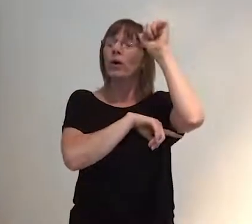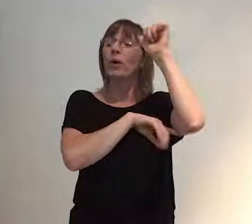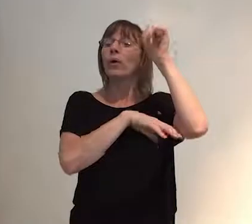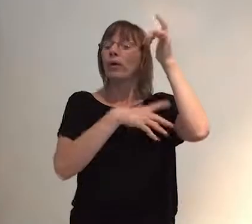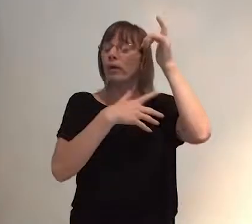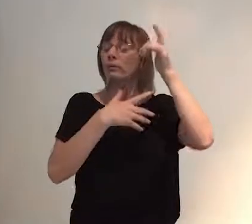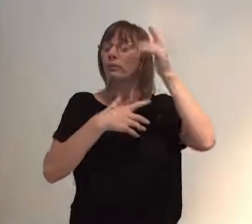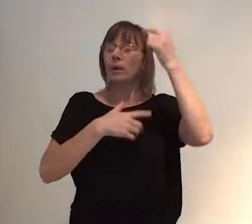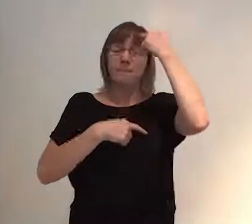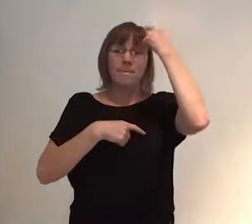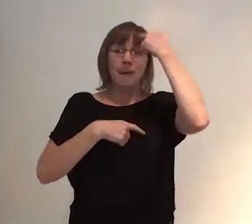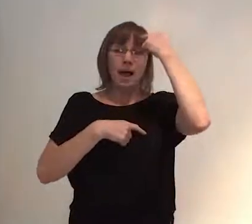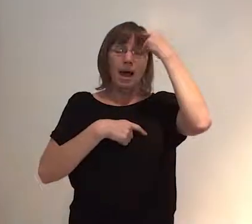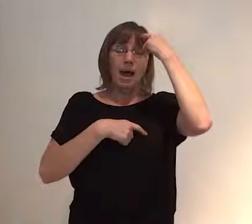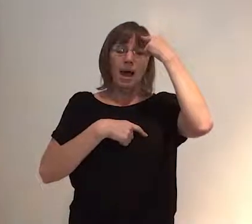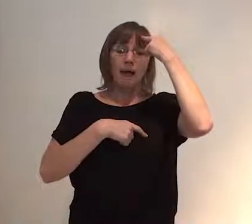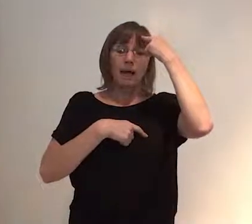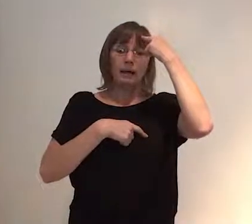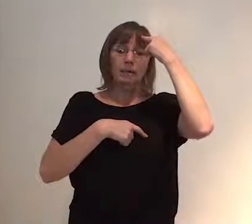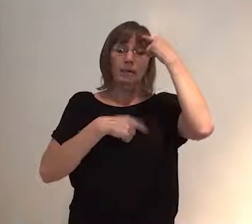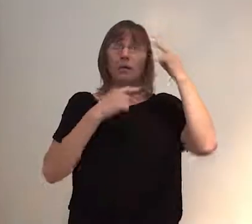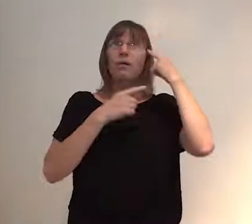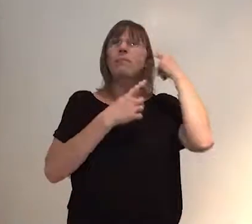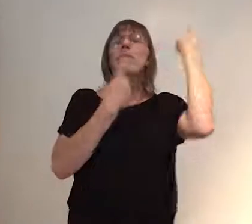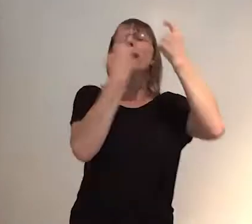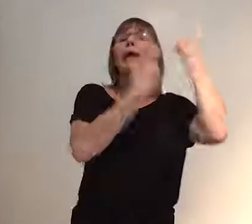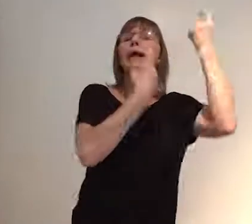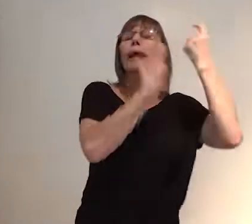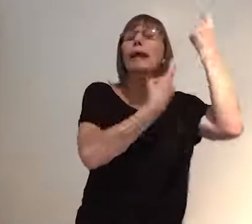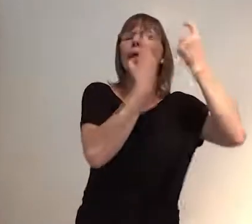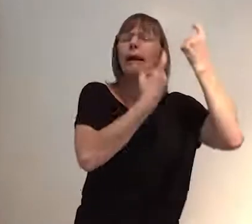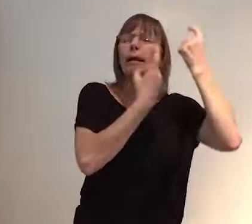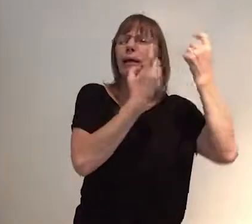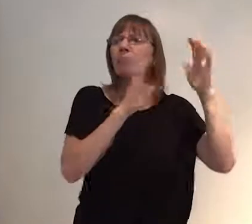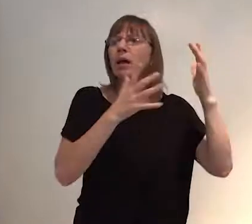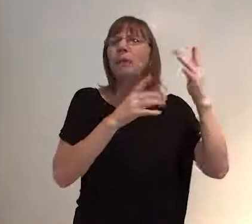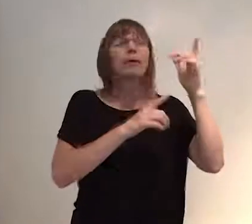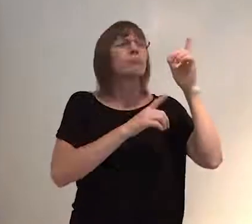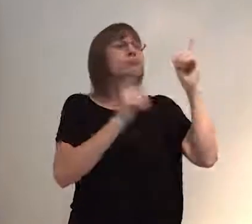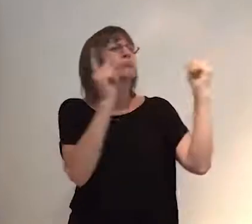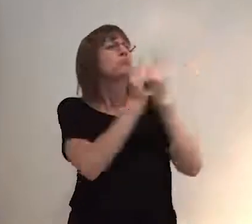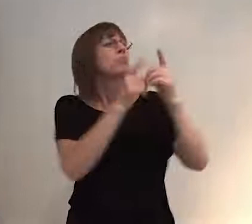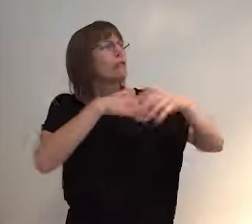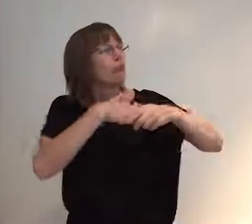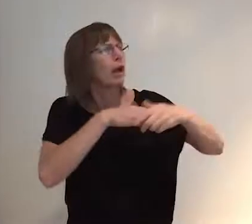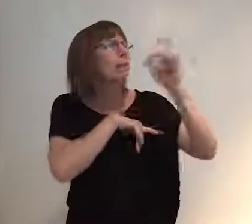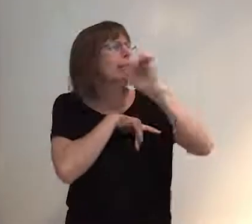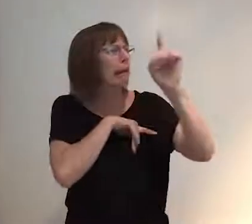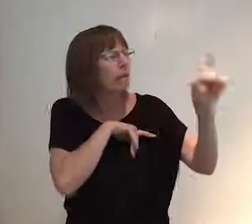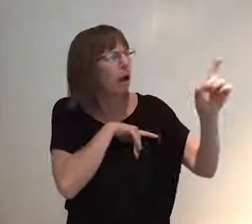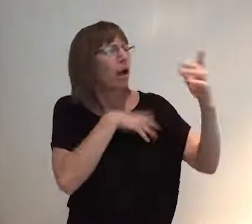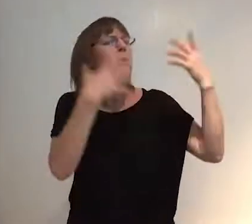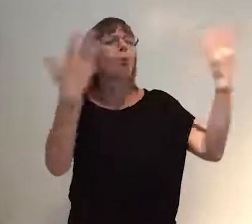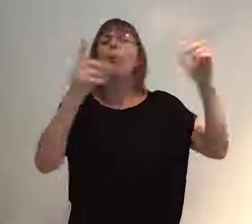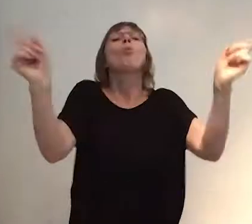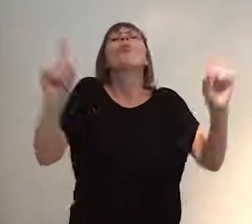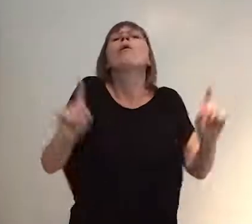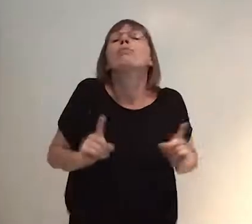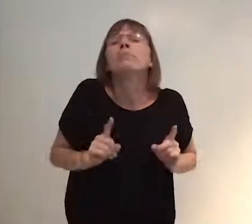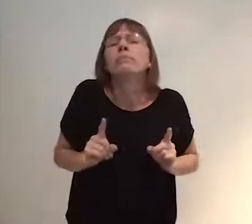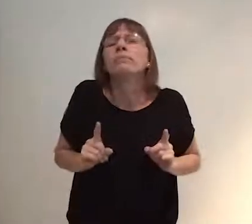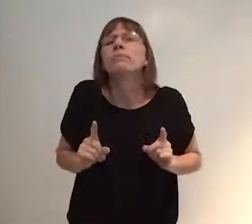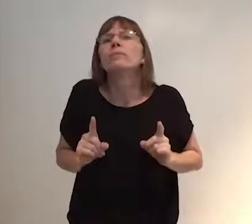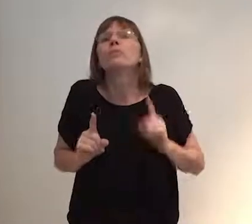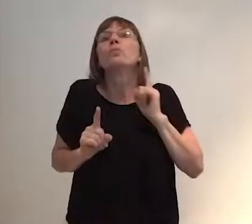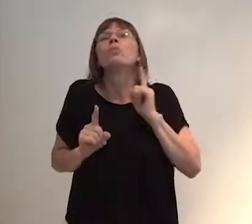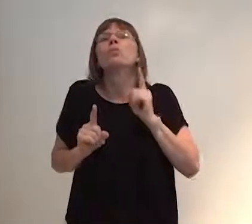acknowledging that your mind has gone off with some thoughts. It might be that you're meeting some friends later or whatever